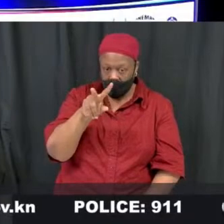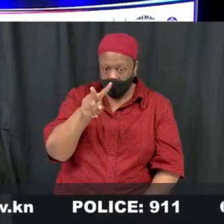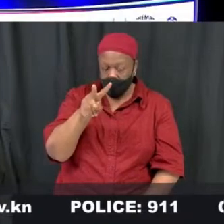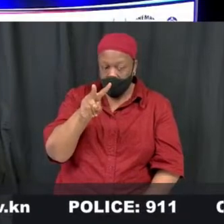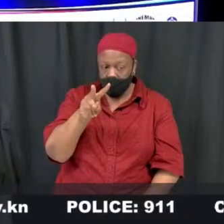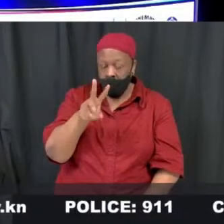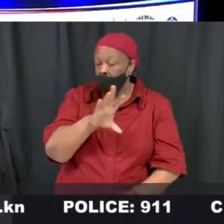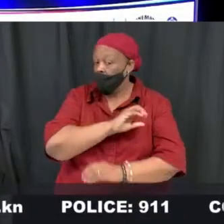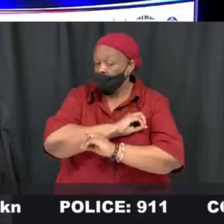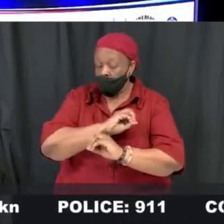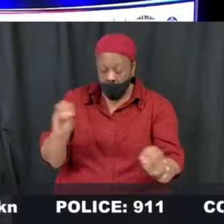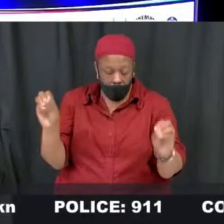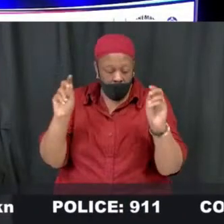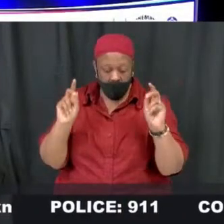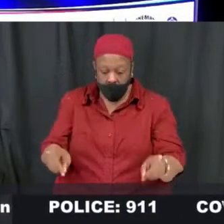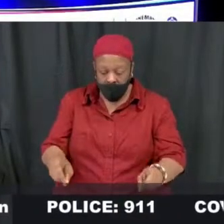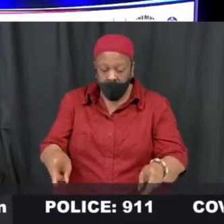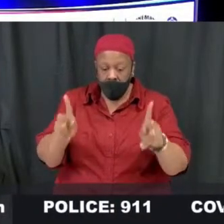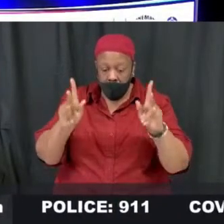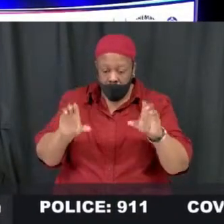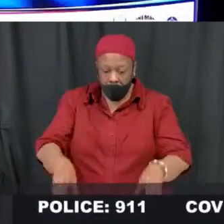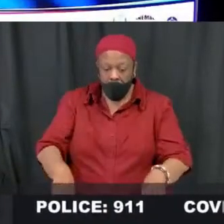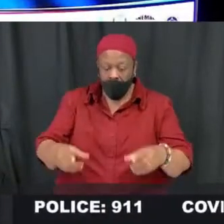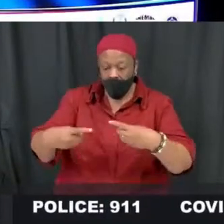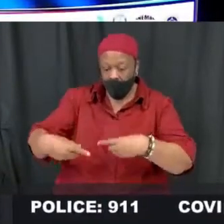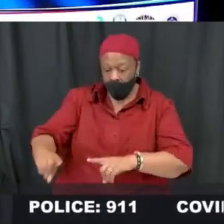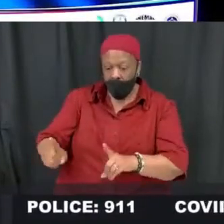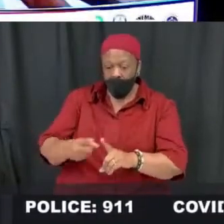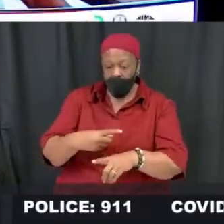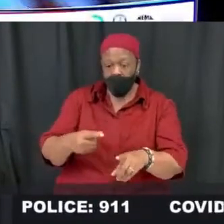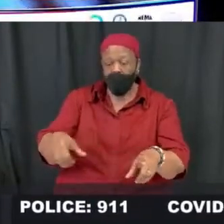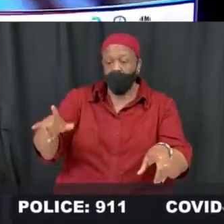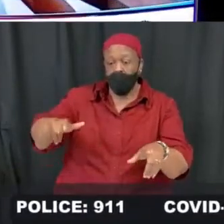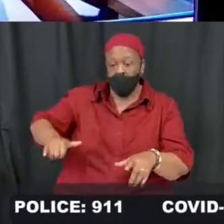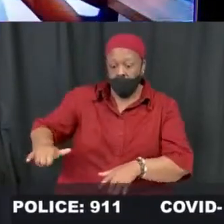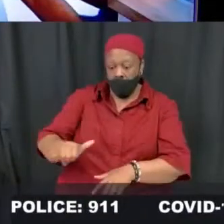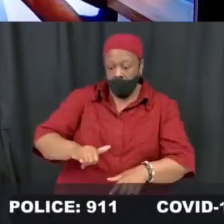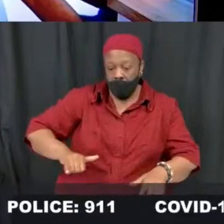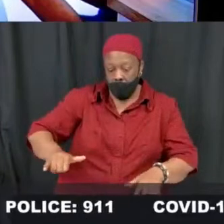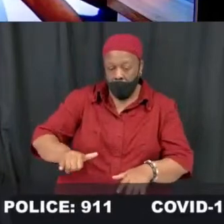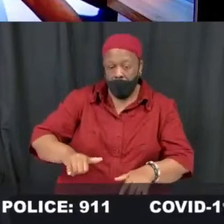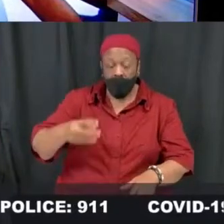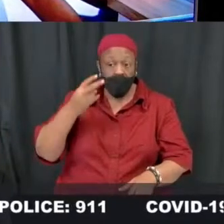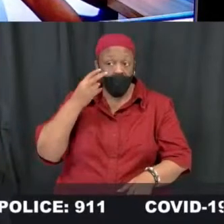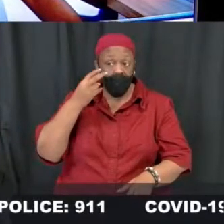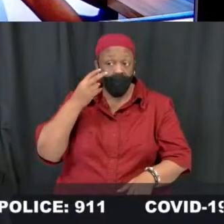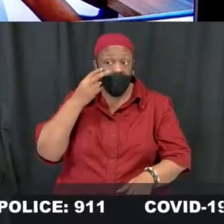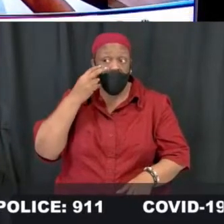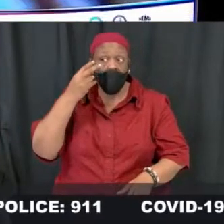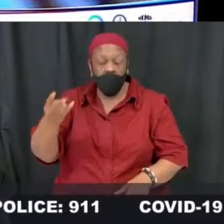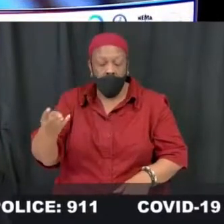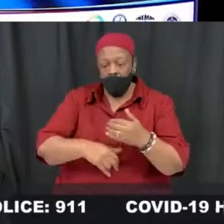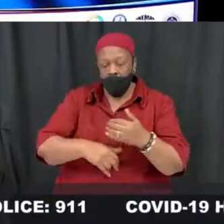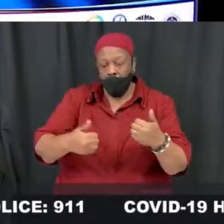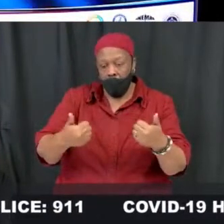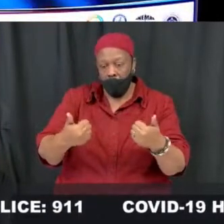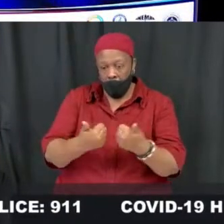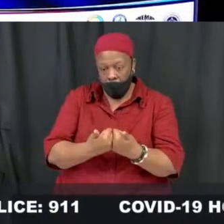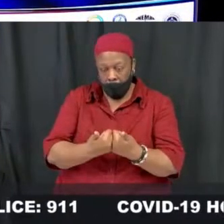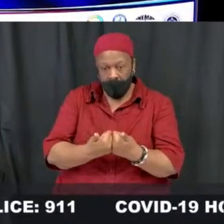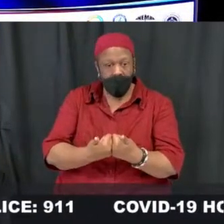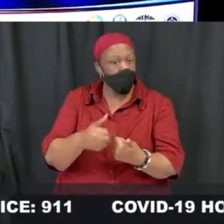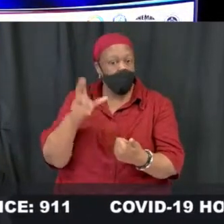this. In closing, I want to again make an appeal to everyone to follow the pharmaceutical and